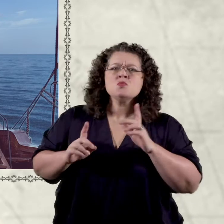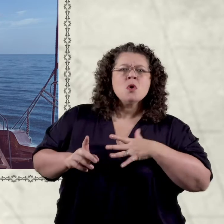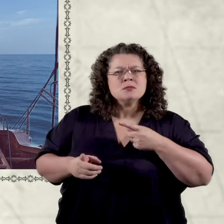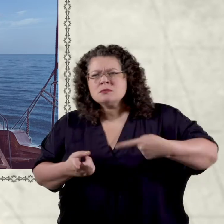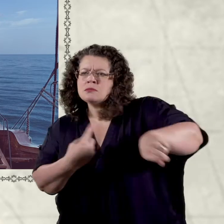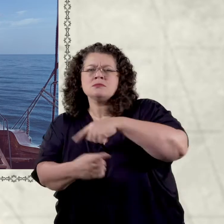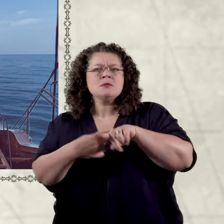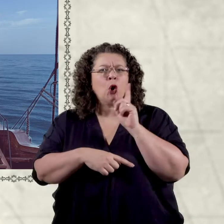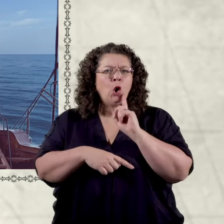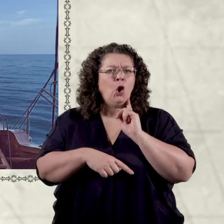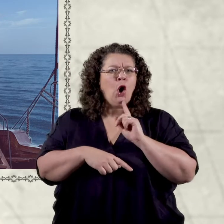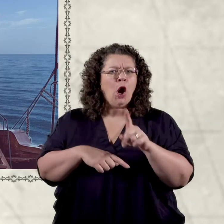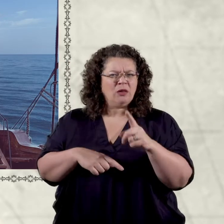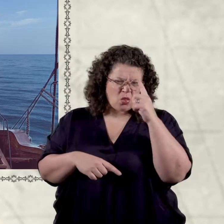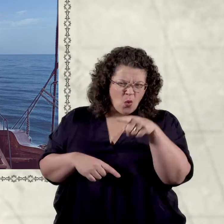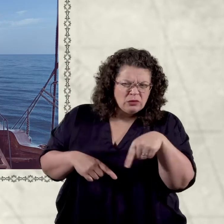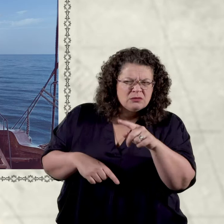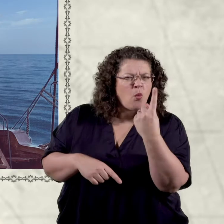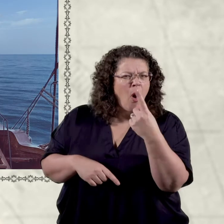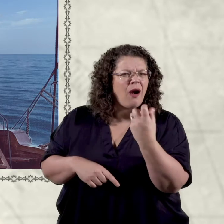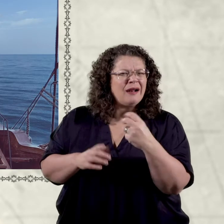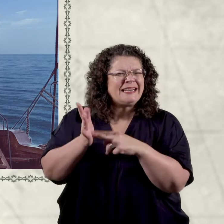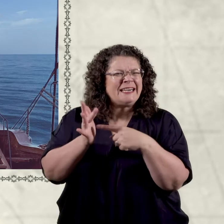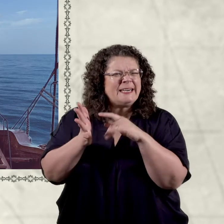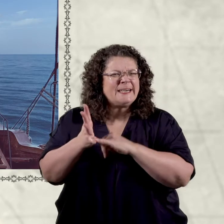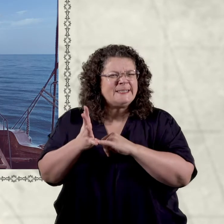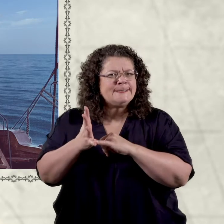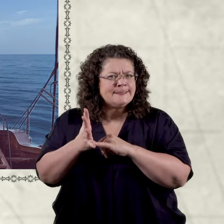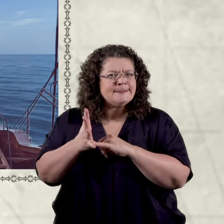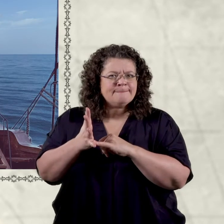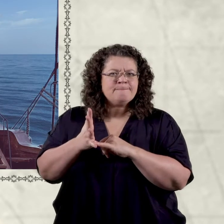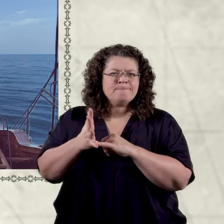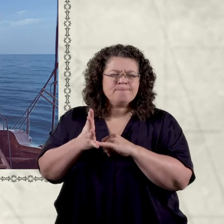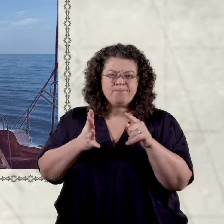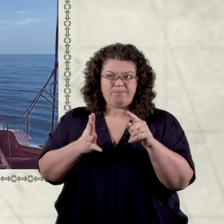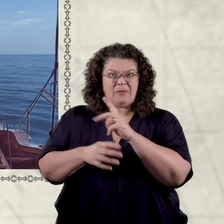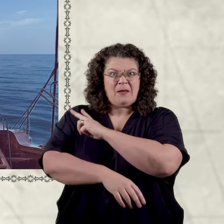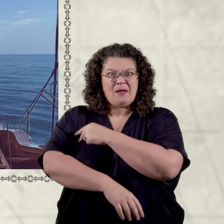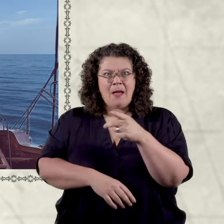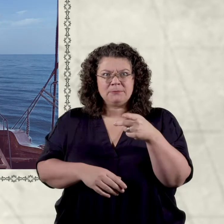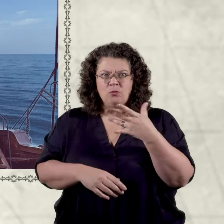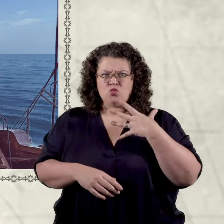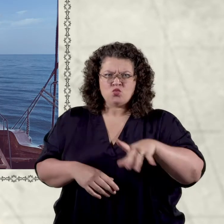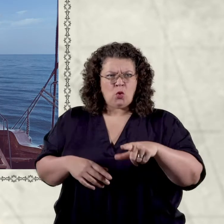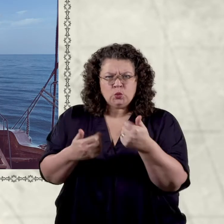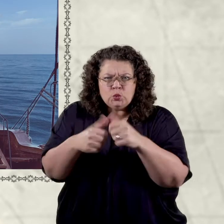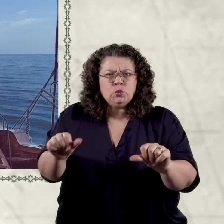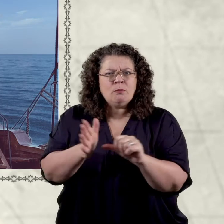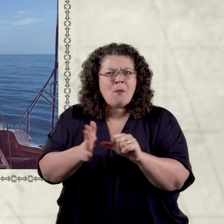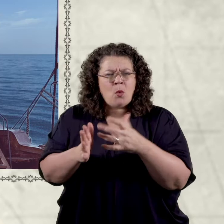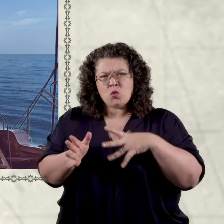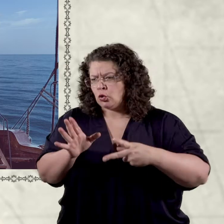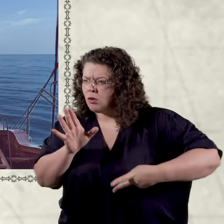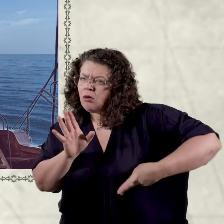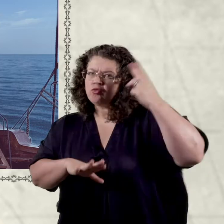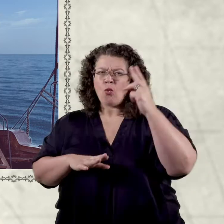board, as he thought at least one of them had nits. And what the captain wanted to do to solve this problem was